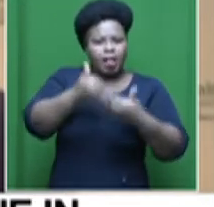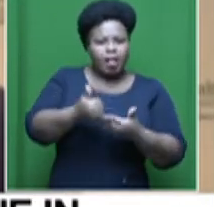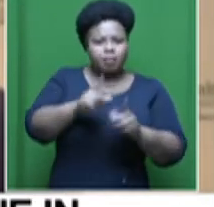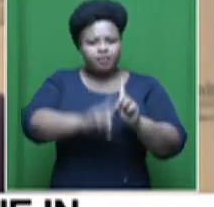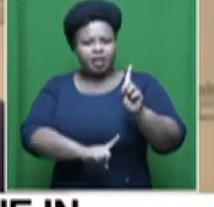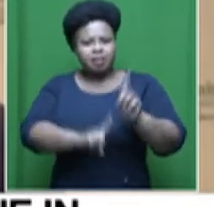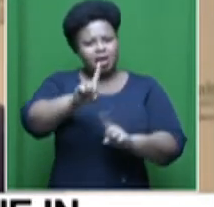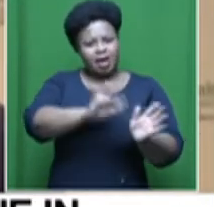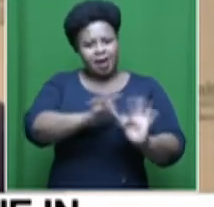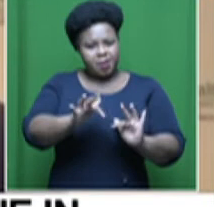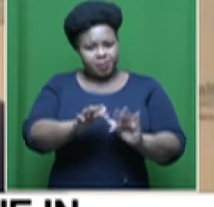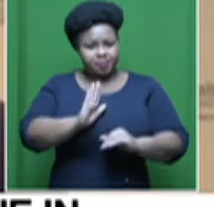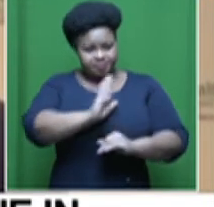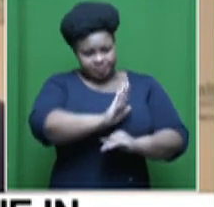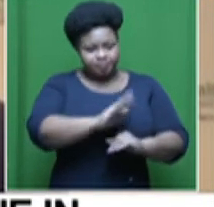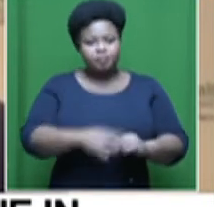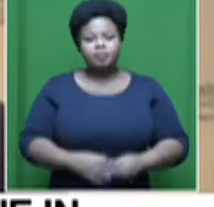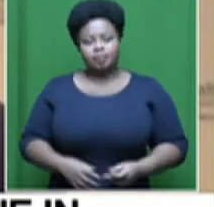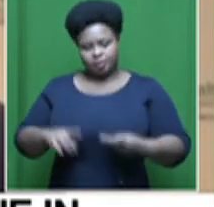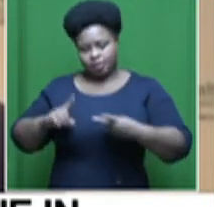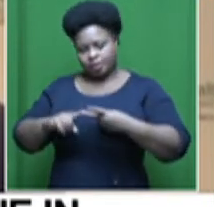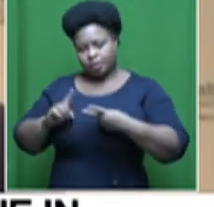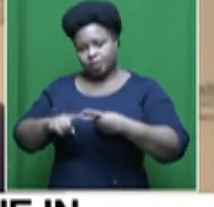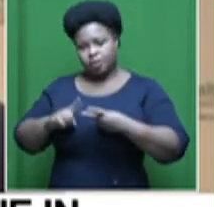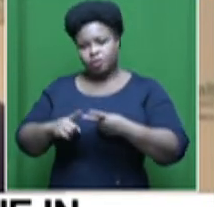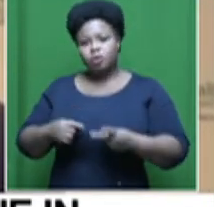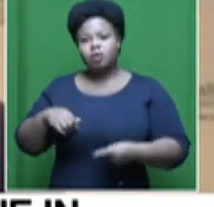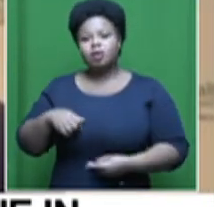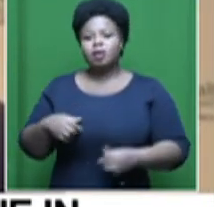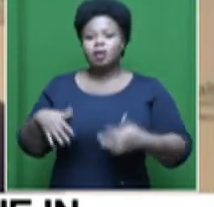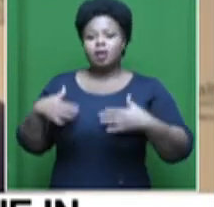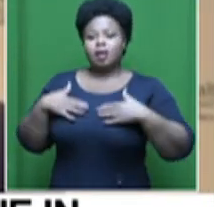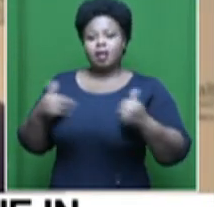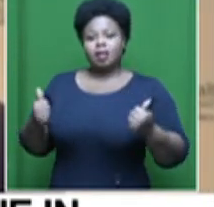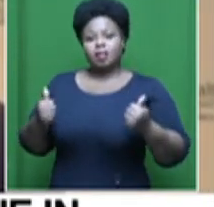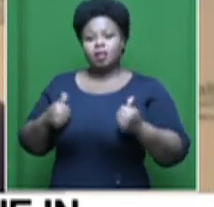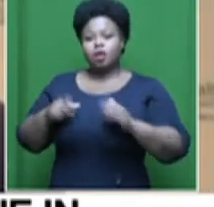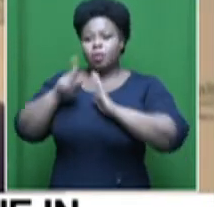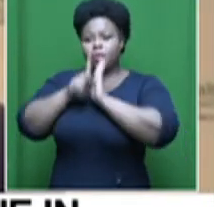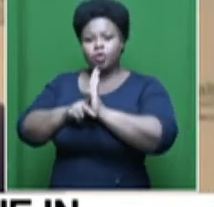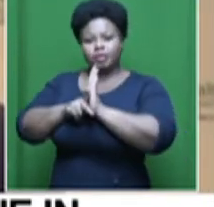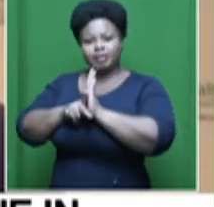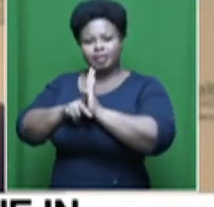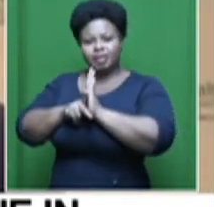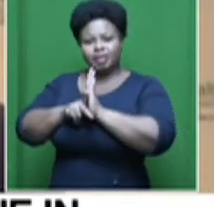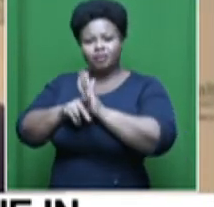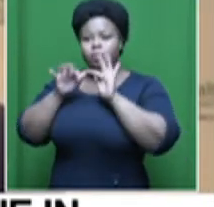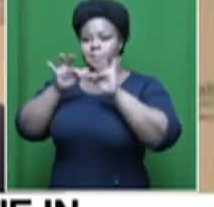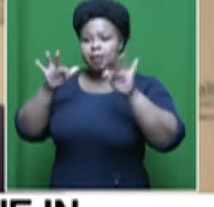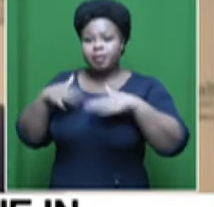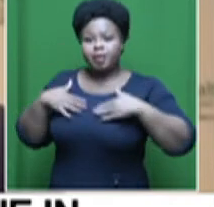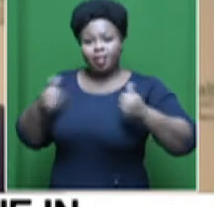to respond to some of the findings from the public health policy point of view,